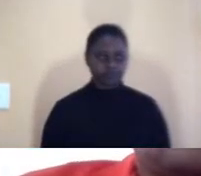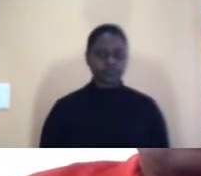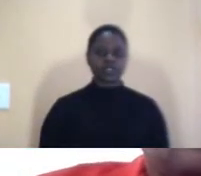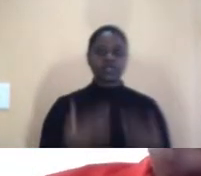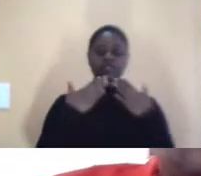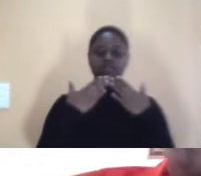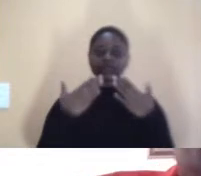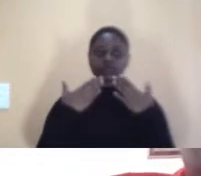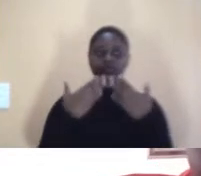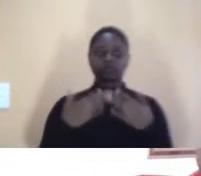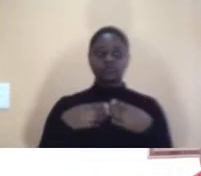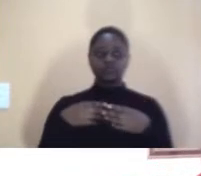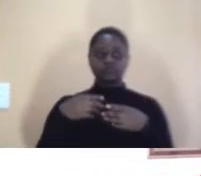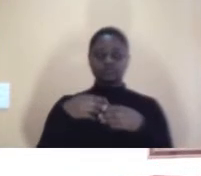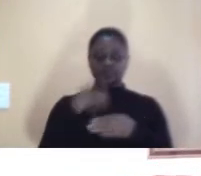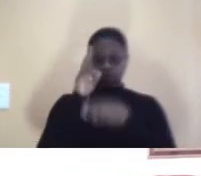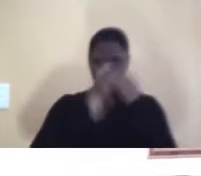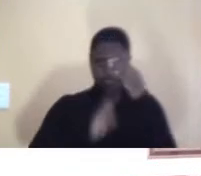Thank you, honorable member.